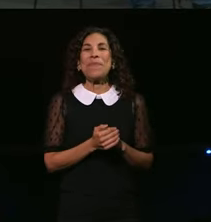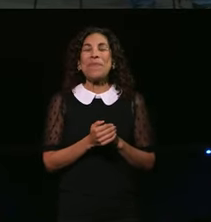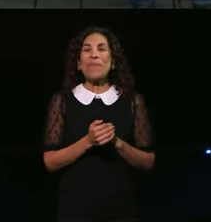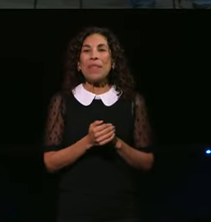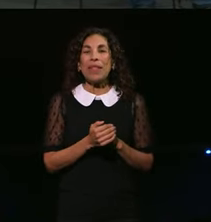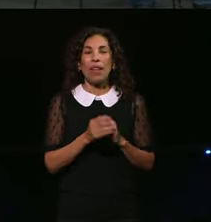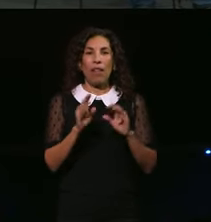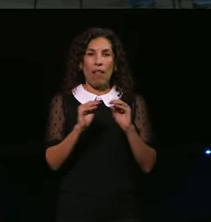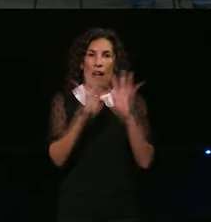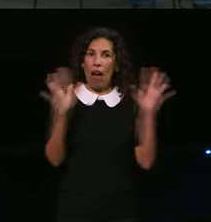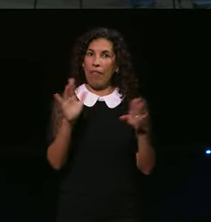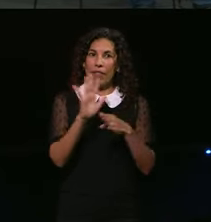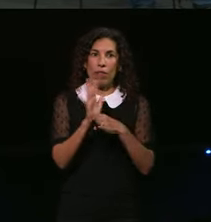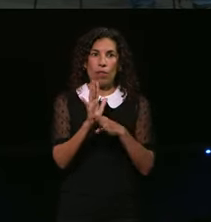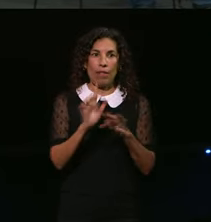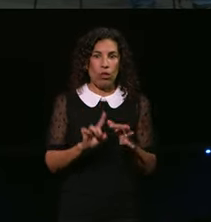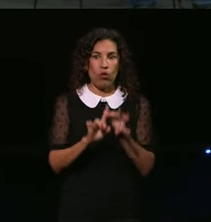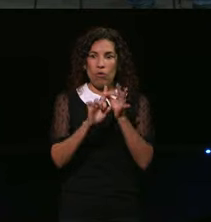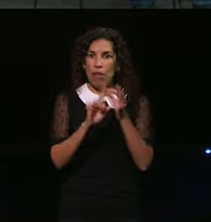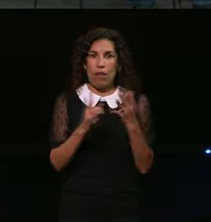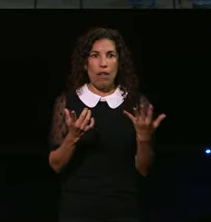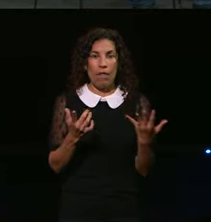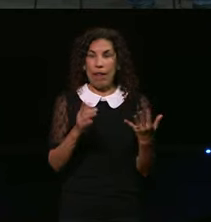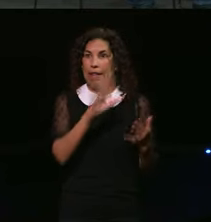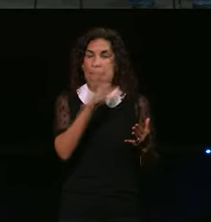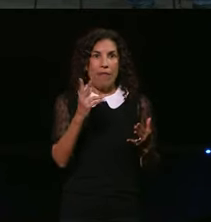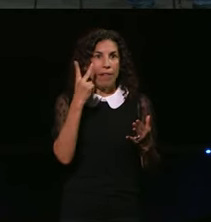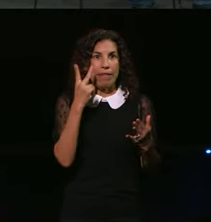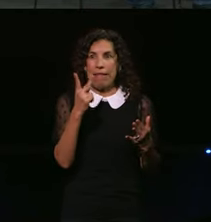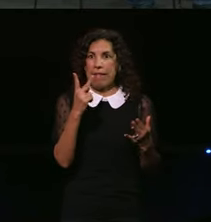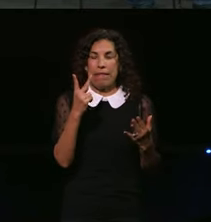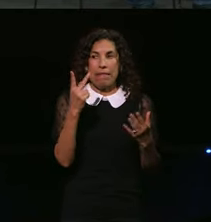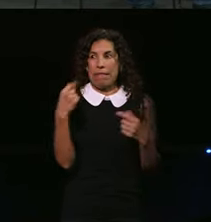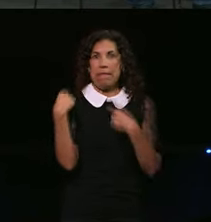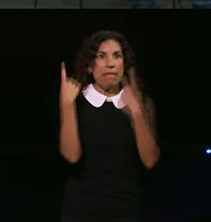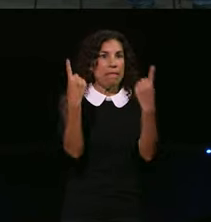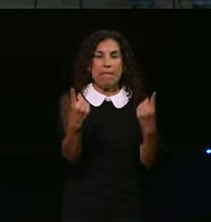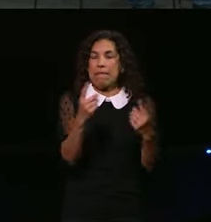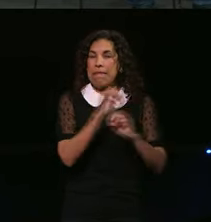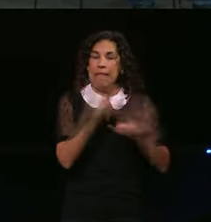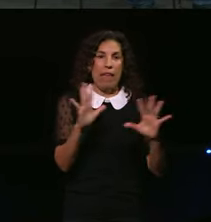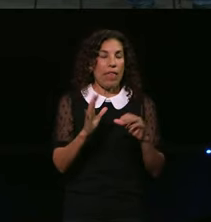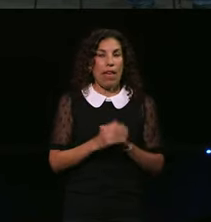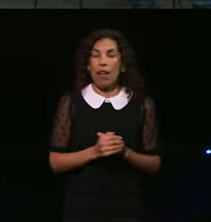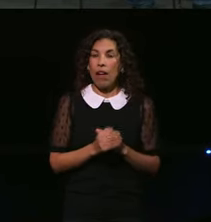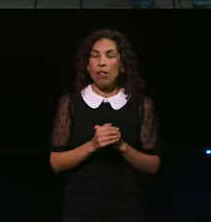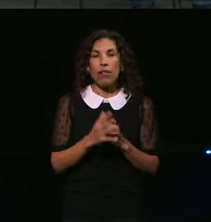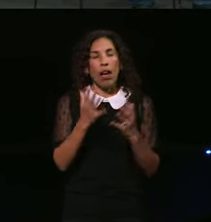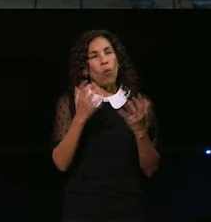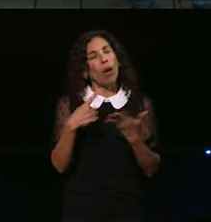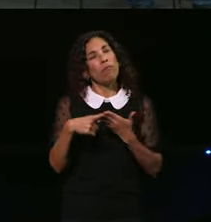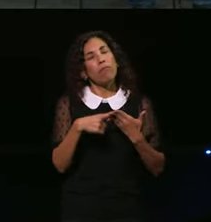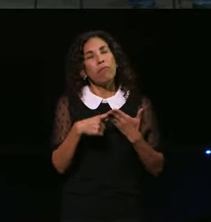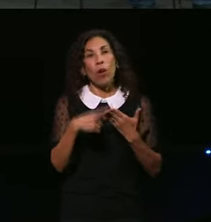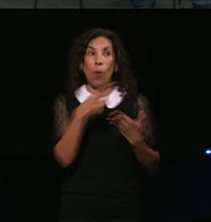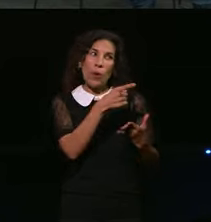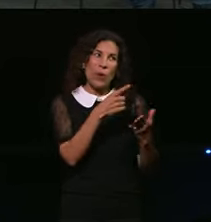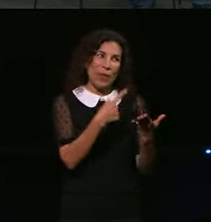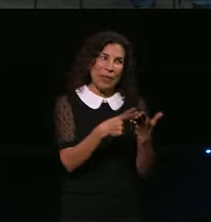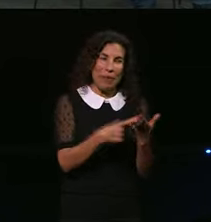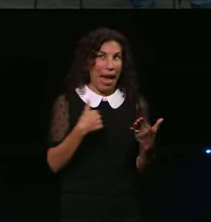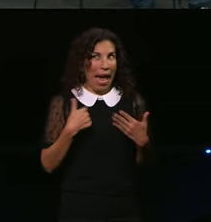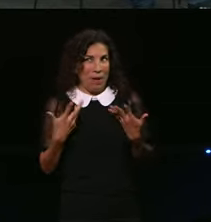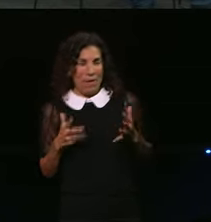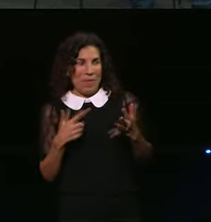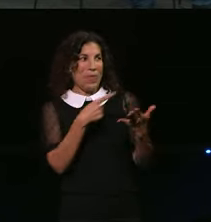So obviously this movie is unique in itself. Never seen anything like this before. And I just want to talk about, or you can talk about, I don't want